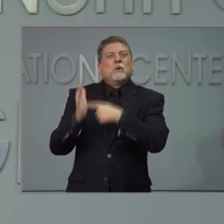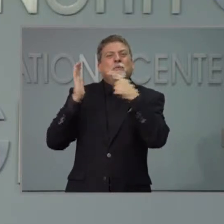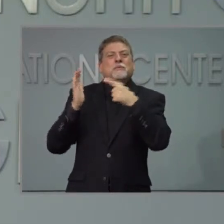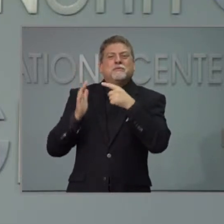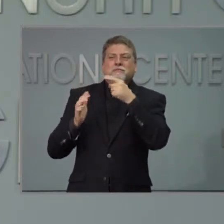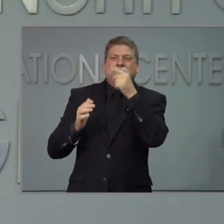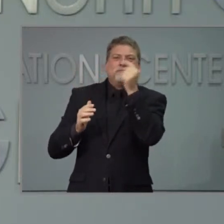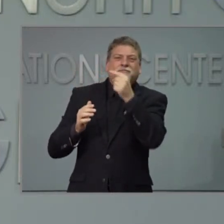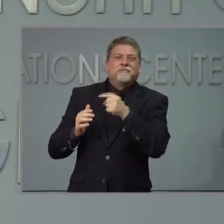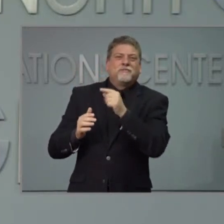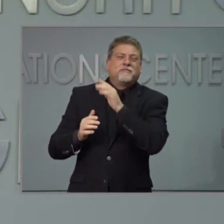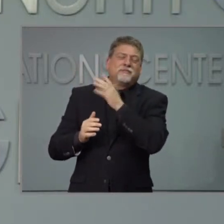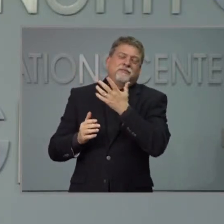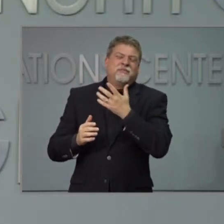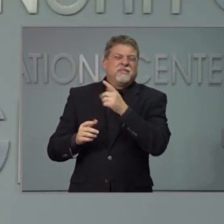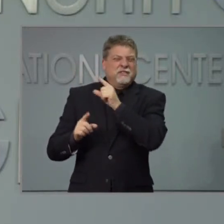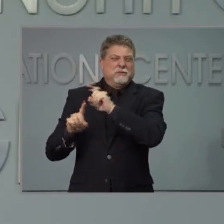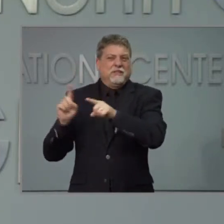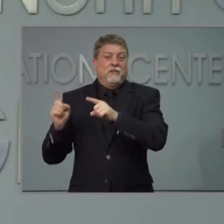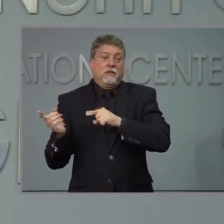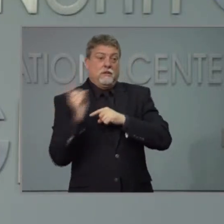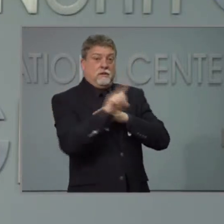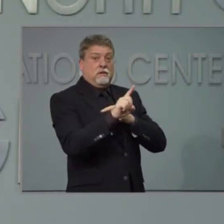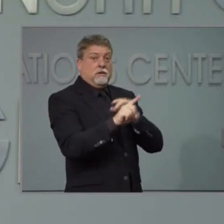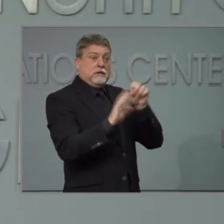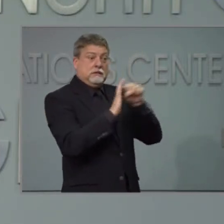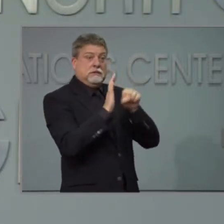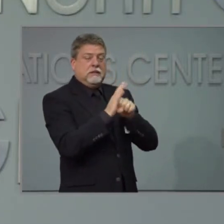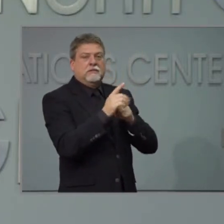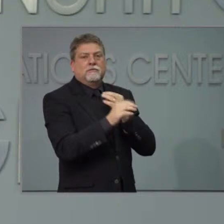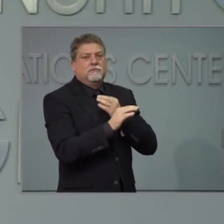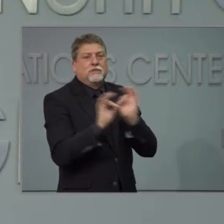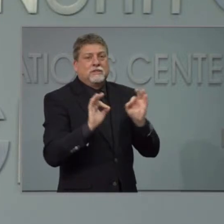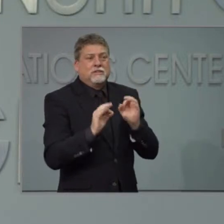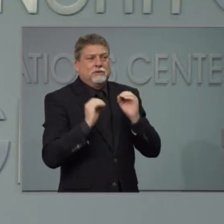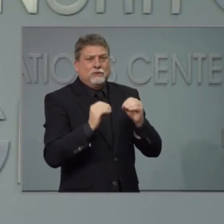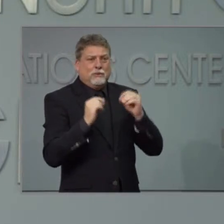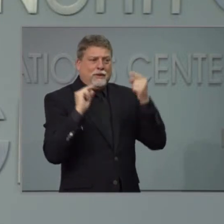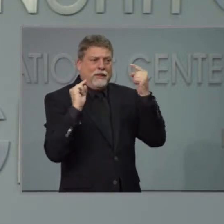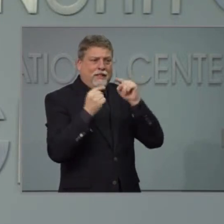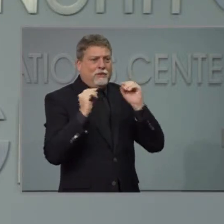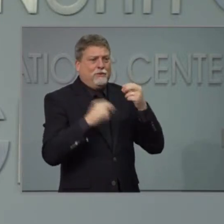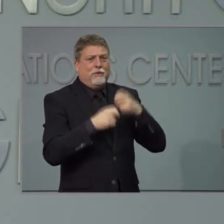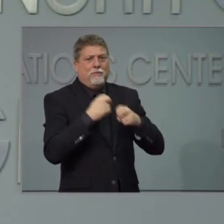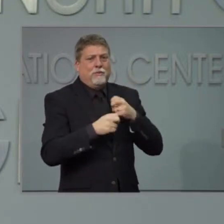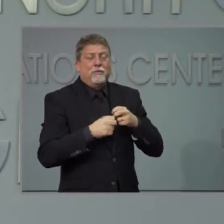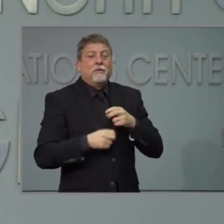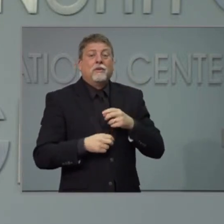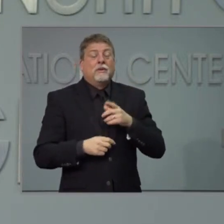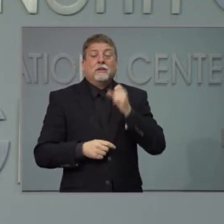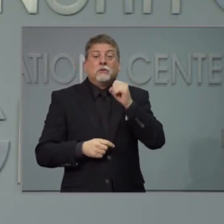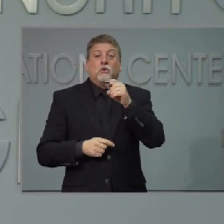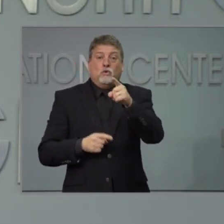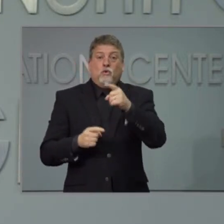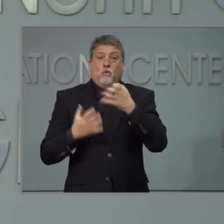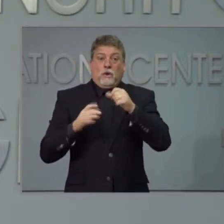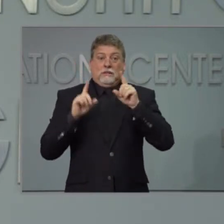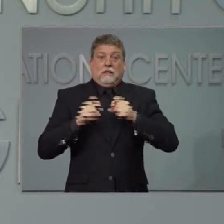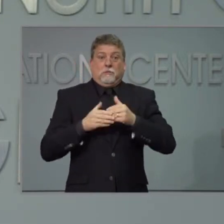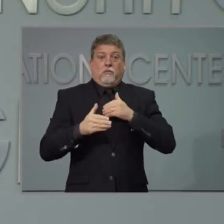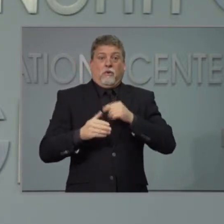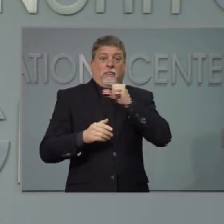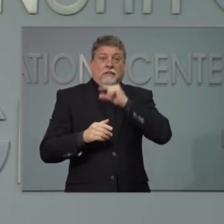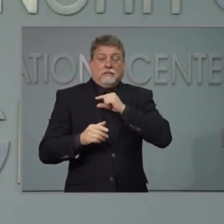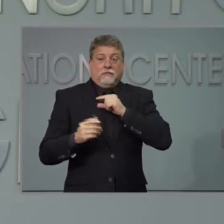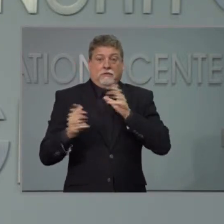that they may have. So we're telling people, particularly if you want to get screened to go home for Thanksgiving, that you